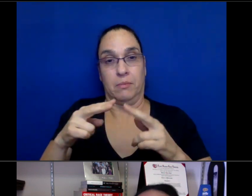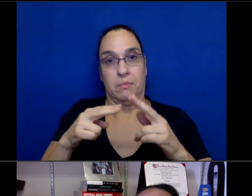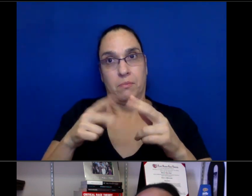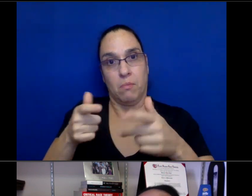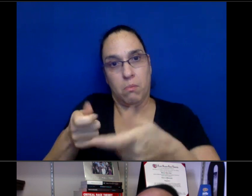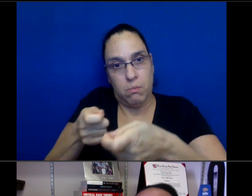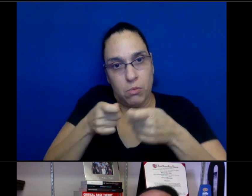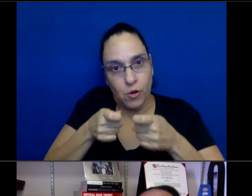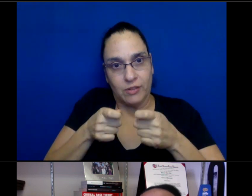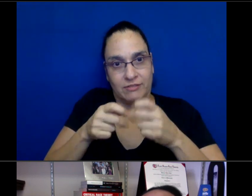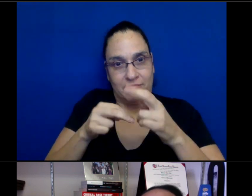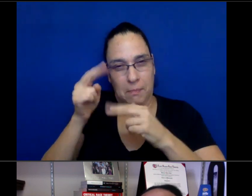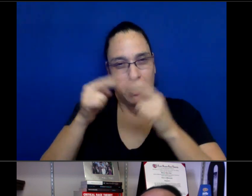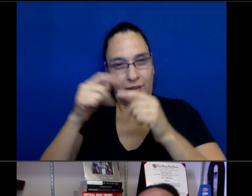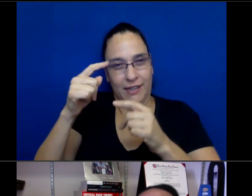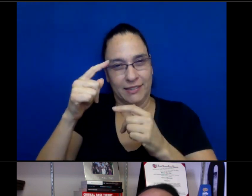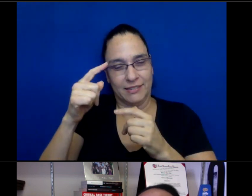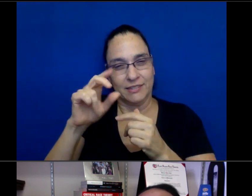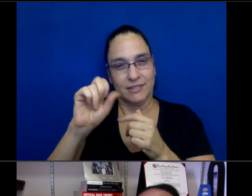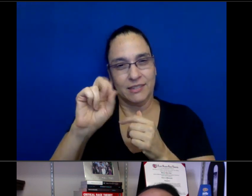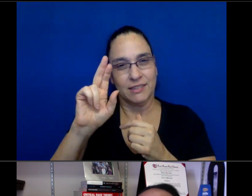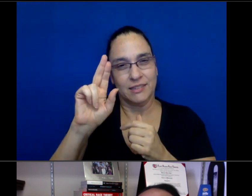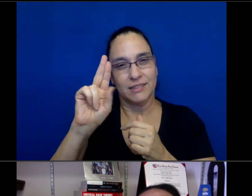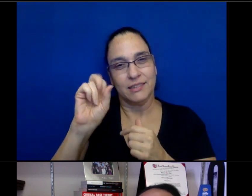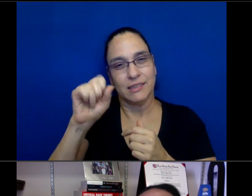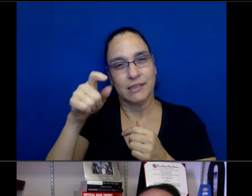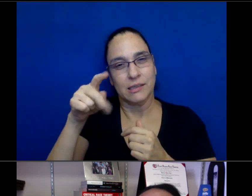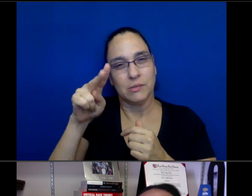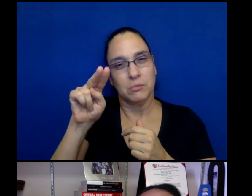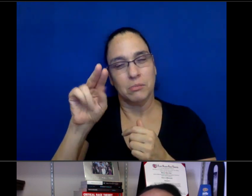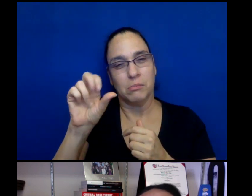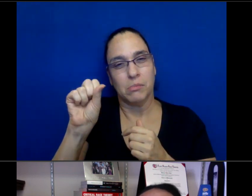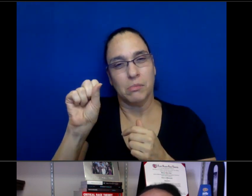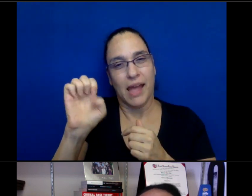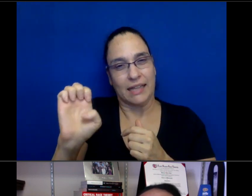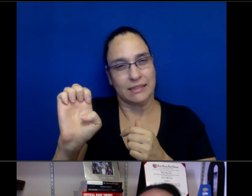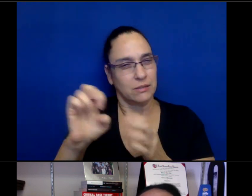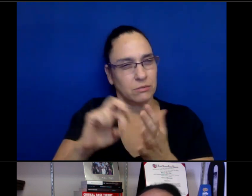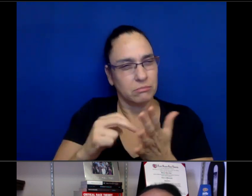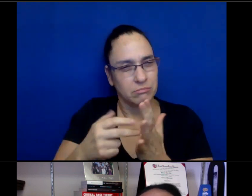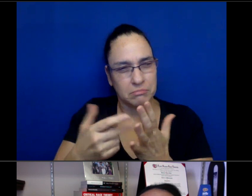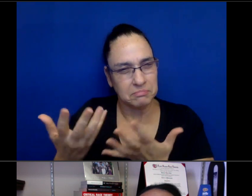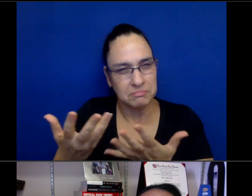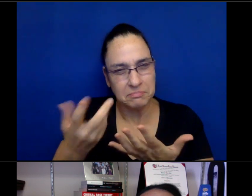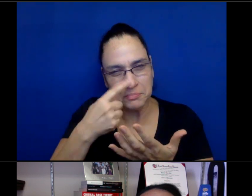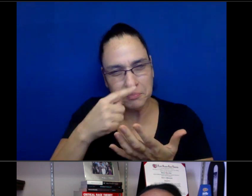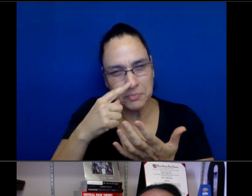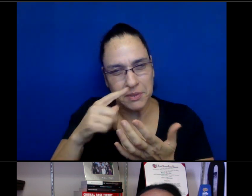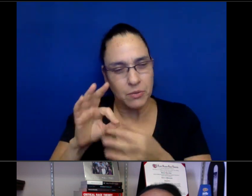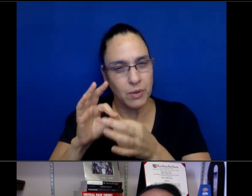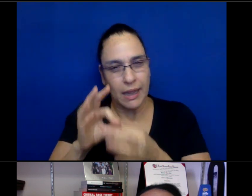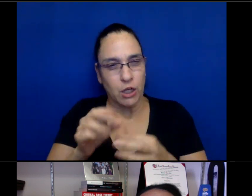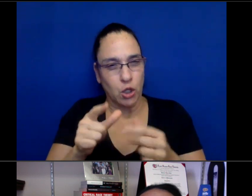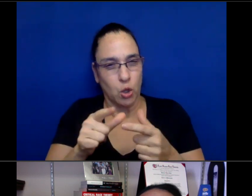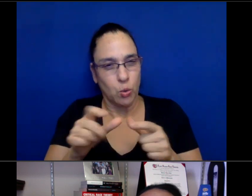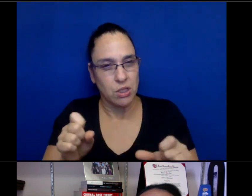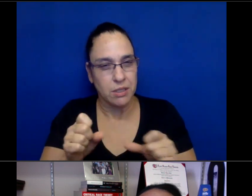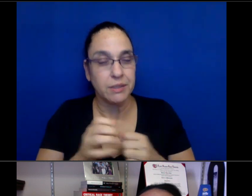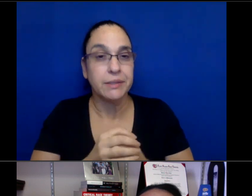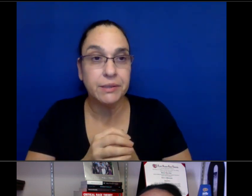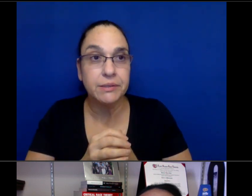in linguistics? Right. Building suspense in linguistics. I